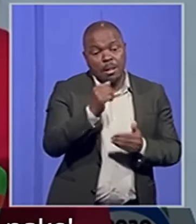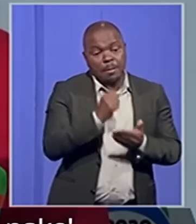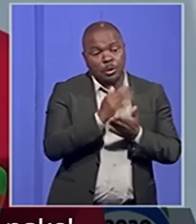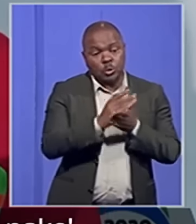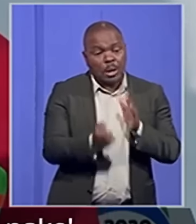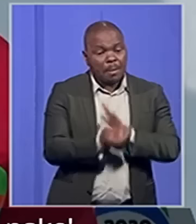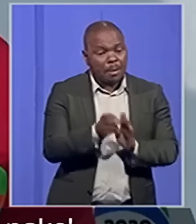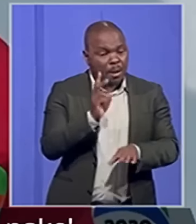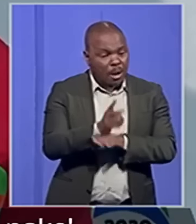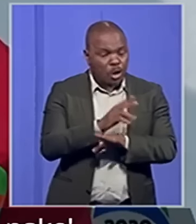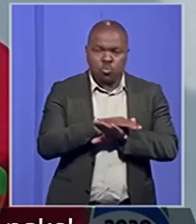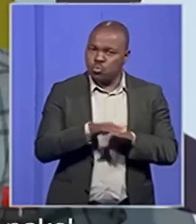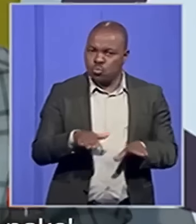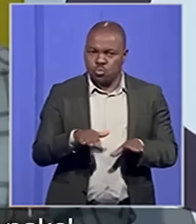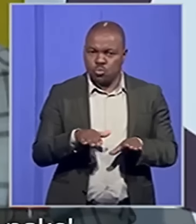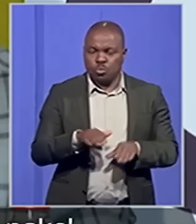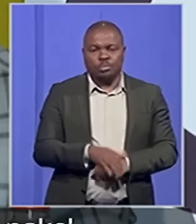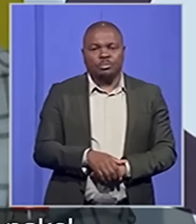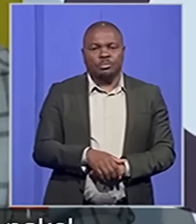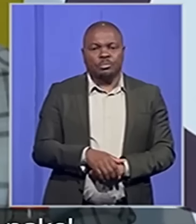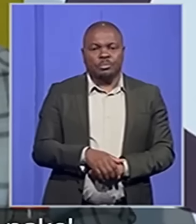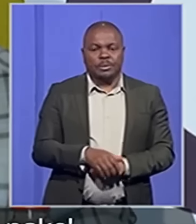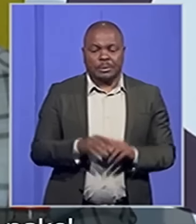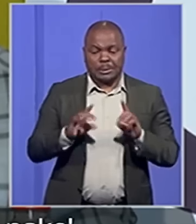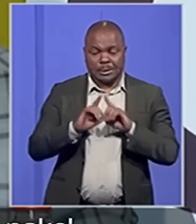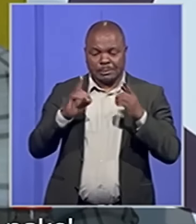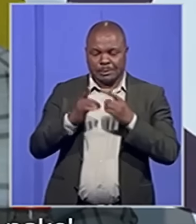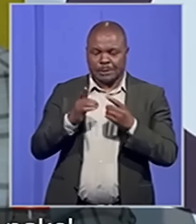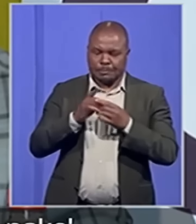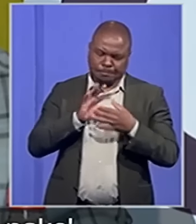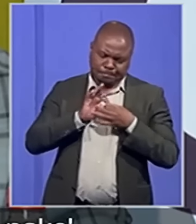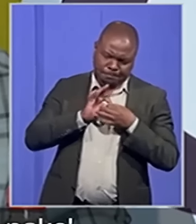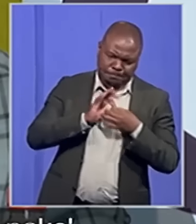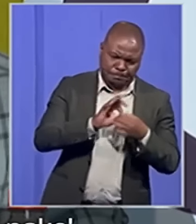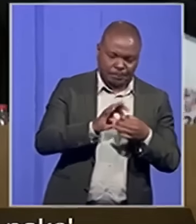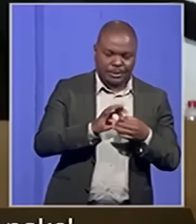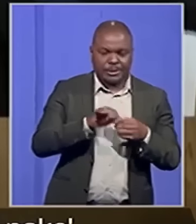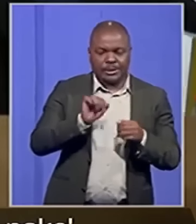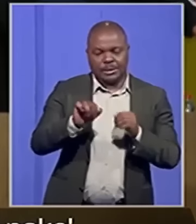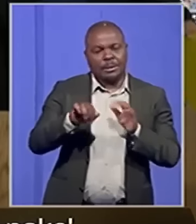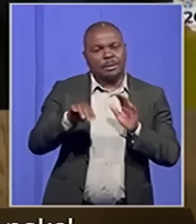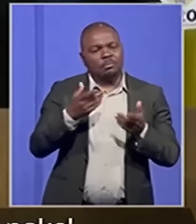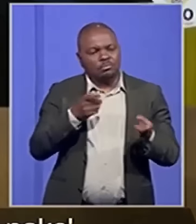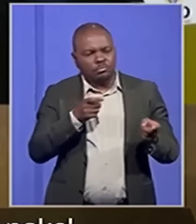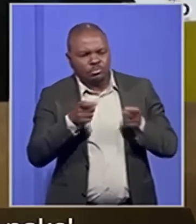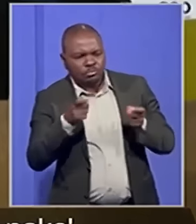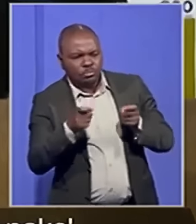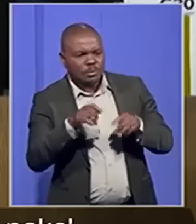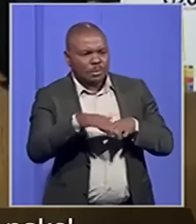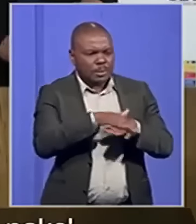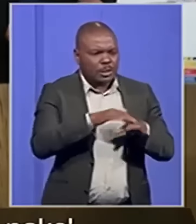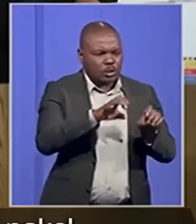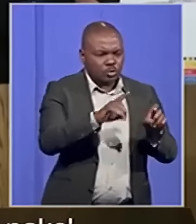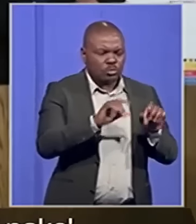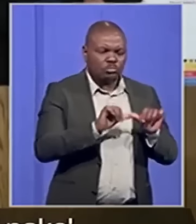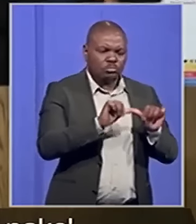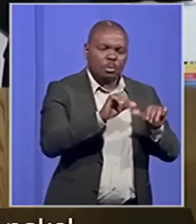again, especially with our systems. Kgoro e ka nne go matlafatša lenaneo la taolo ya kgoro ya thuto ya